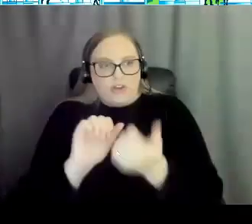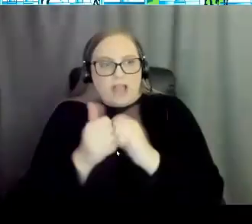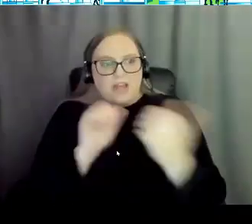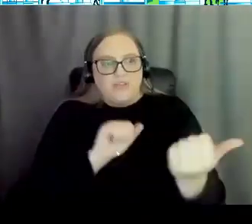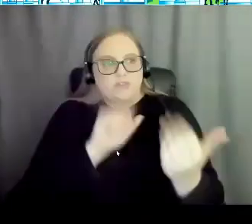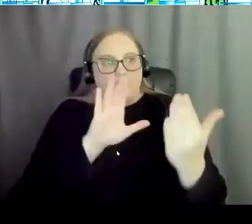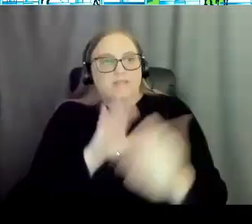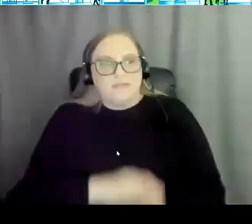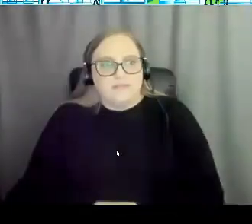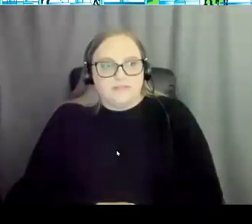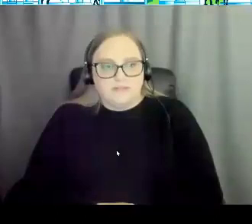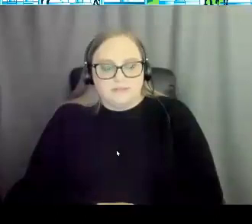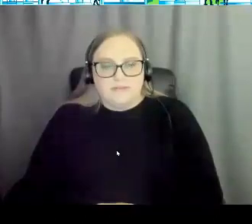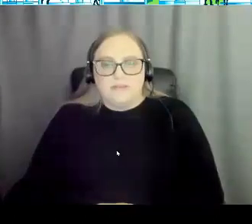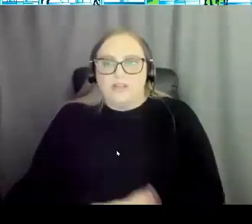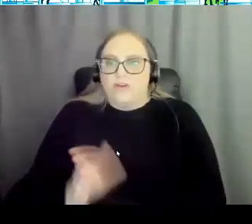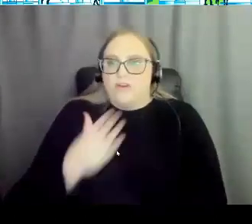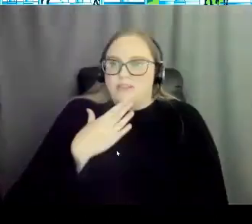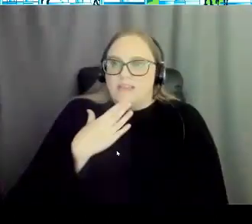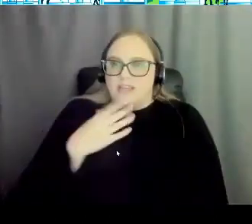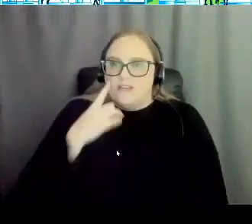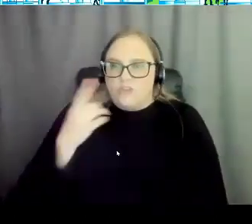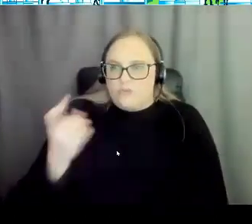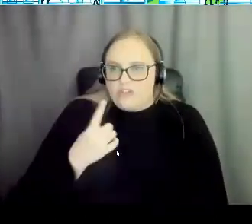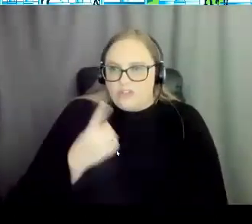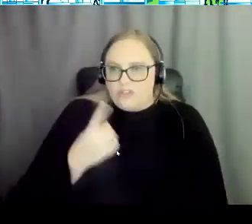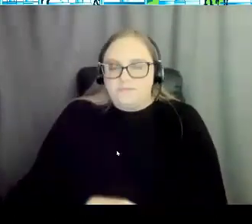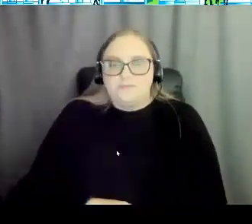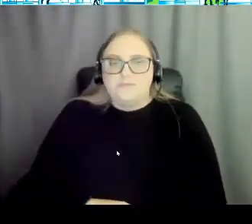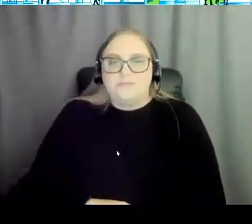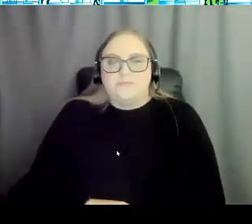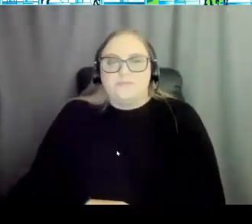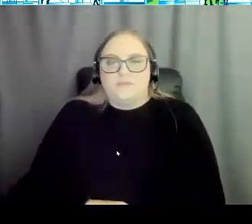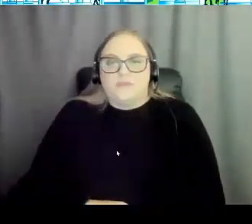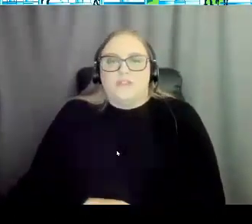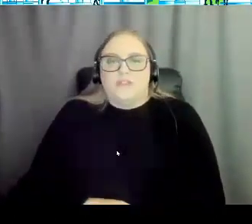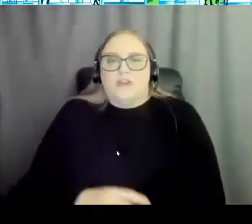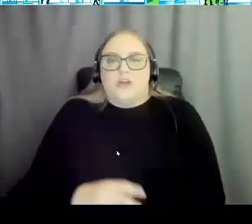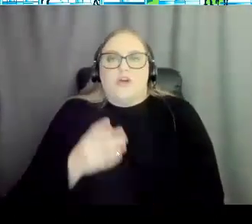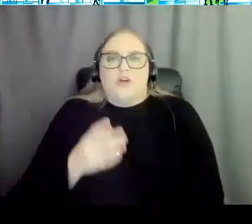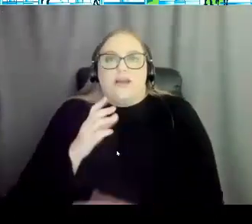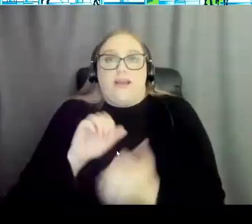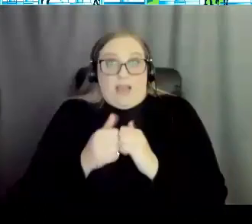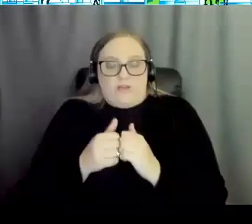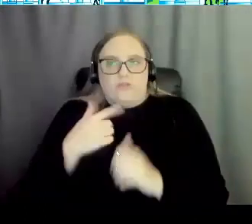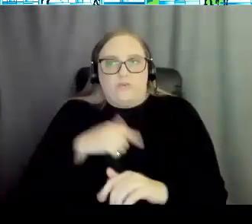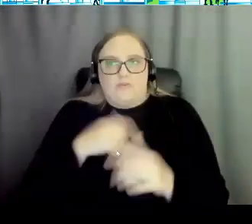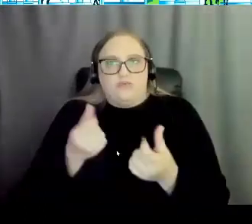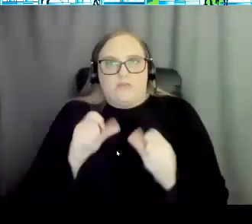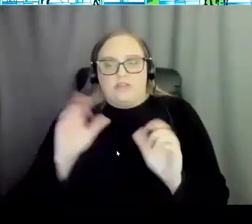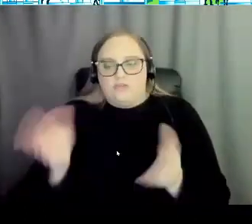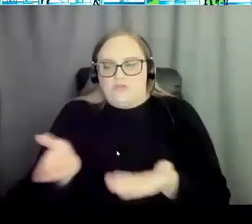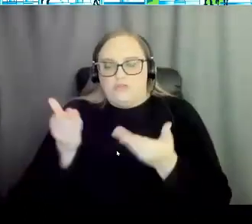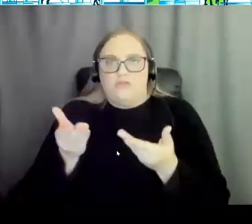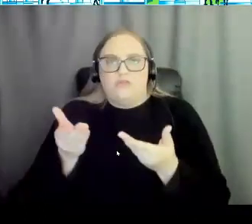Thank you for the question, Kara Colton from the Energy Communities Alliance. By trying to introduce holistic conversations, not